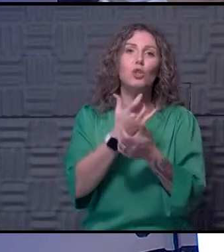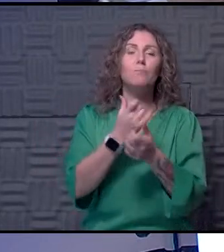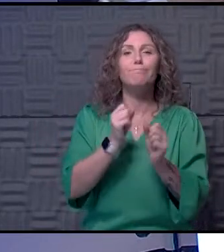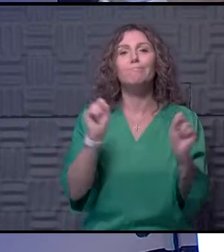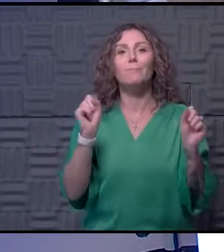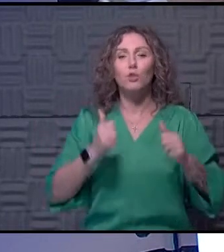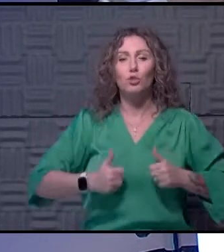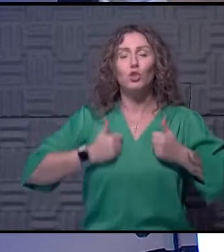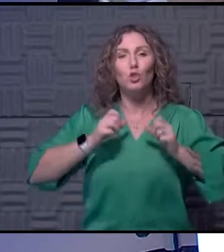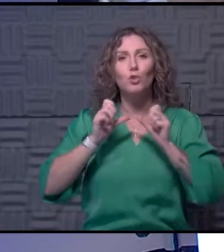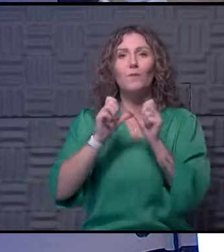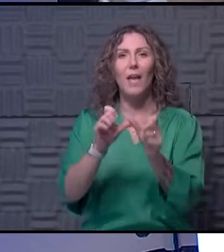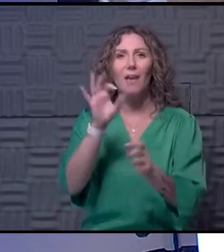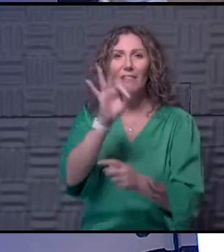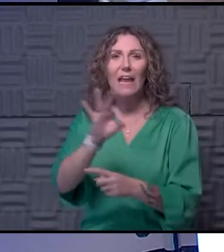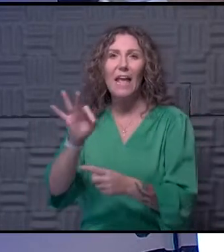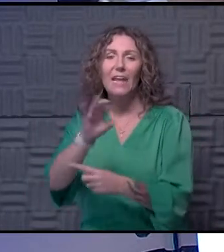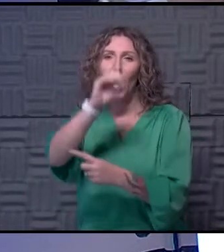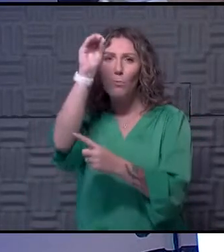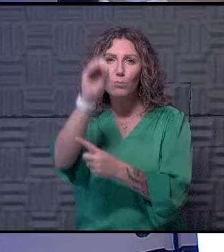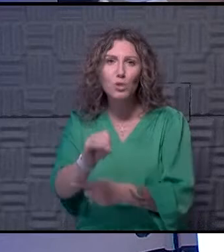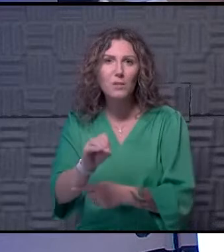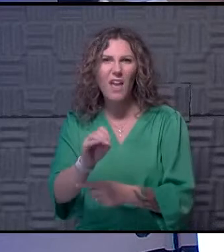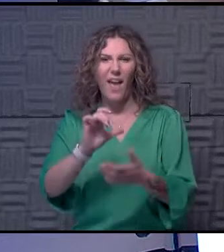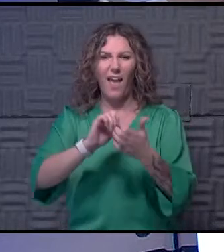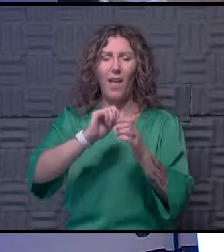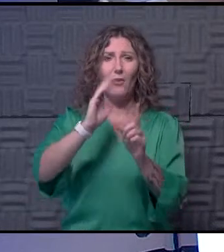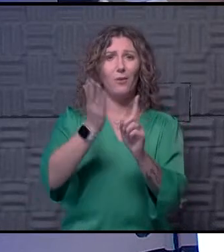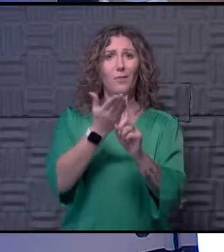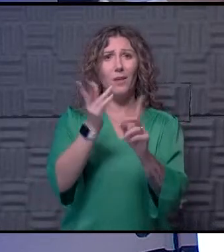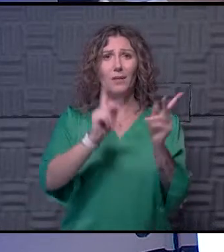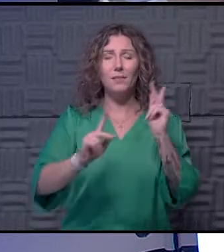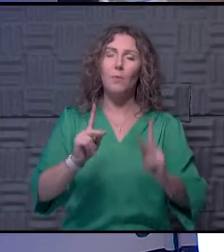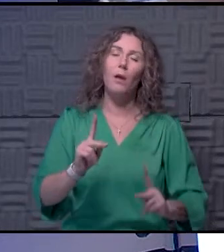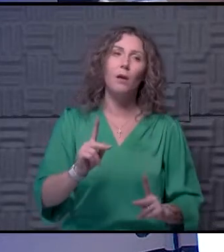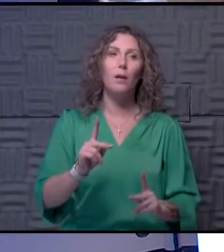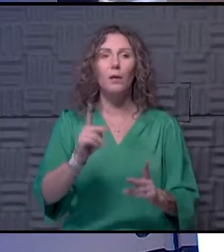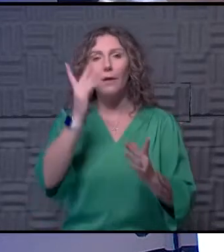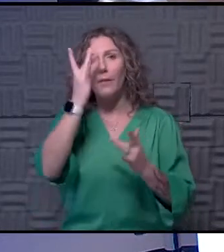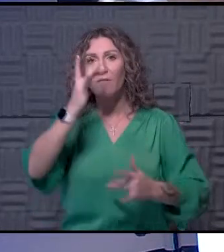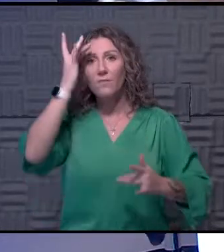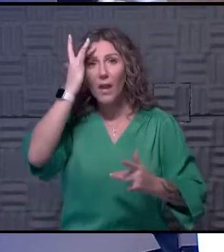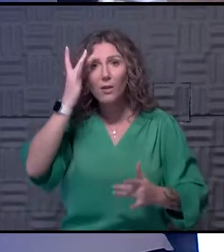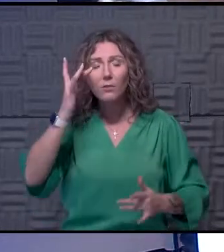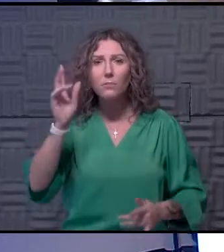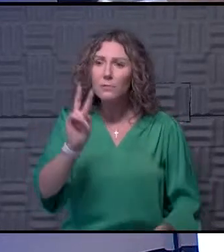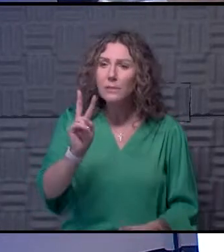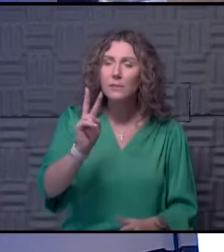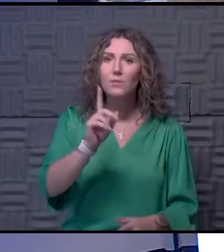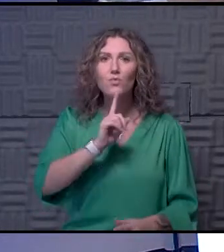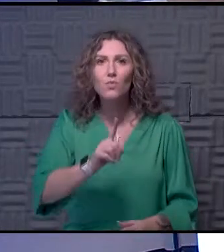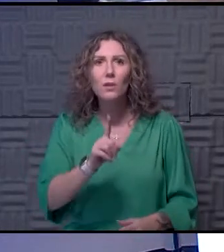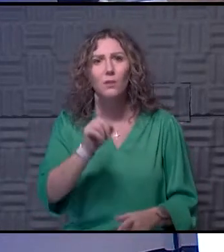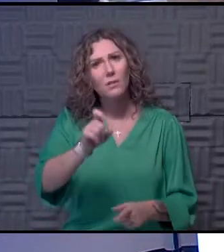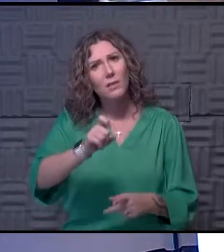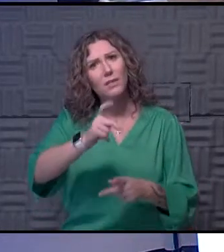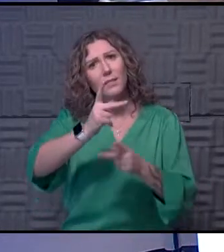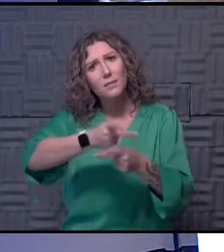of everyone? Dr. Bricker, what do you think? How do we convince people that the virus is real, they should take those